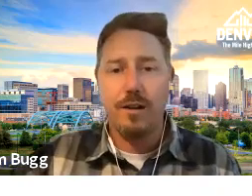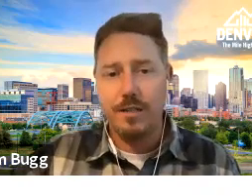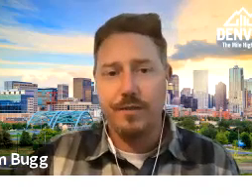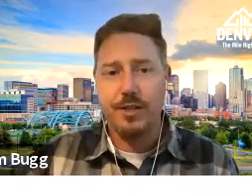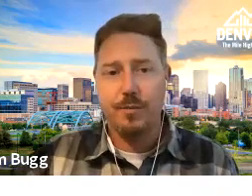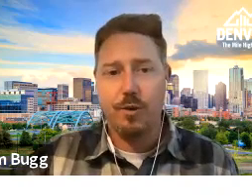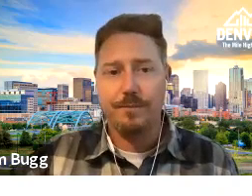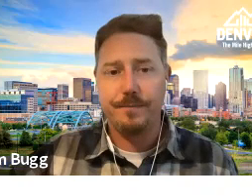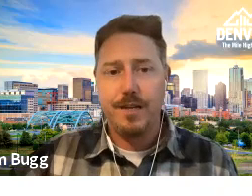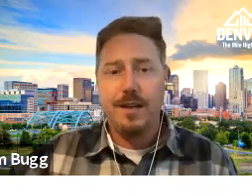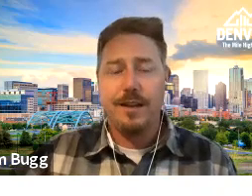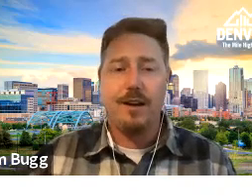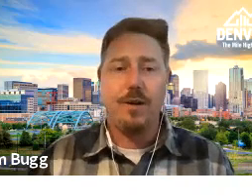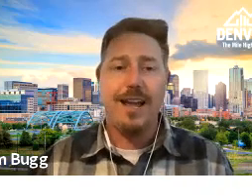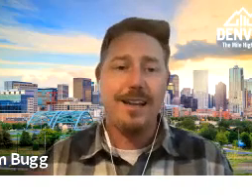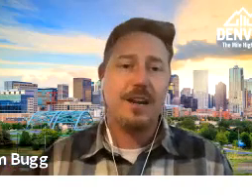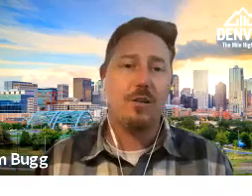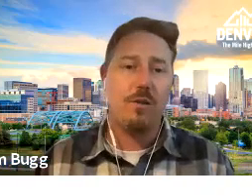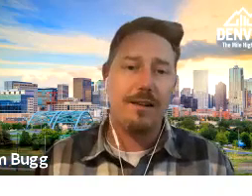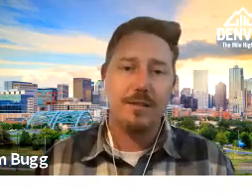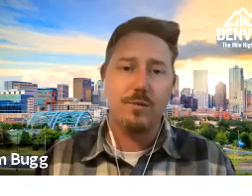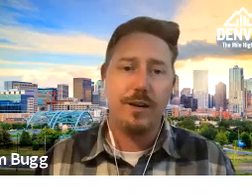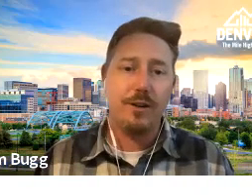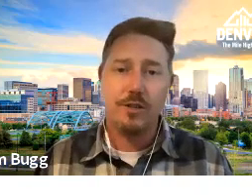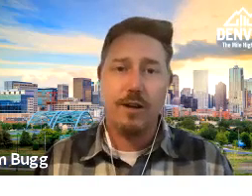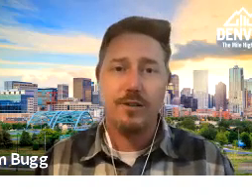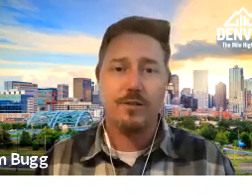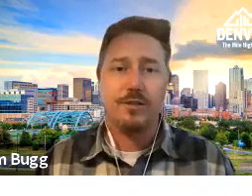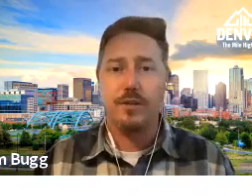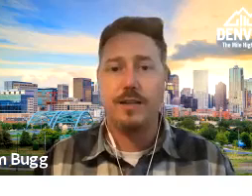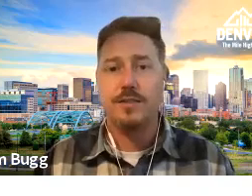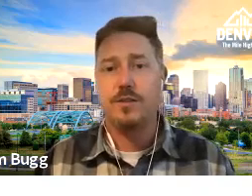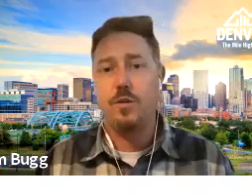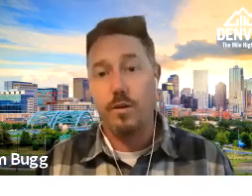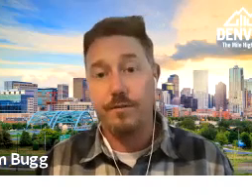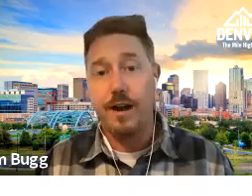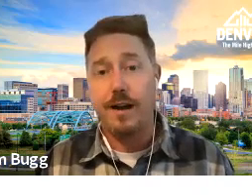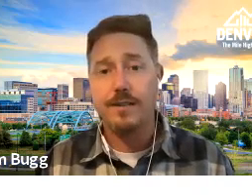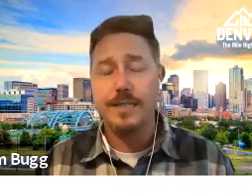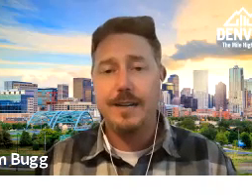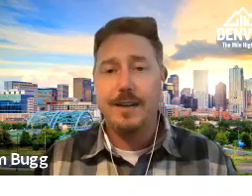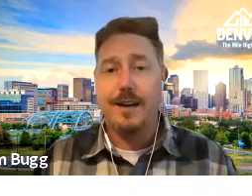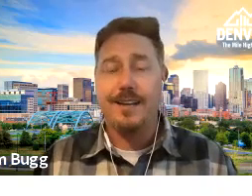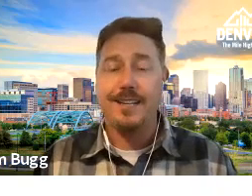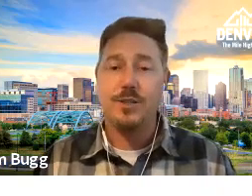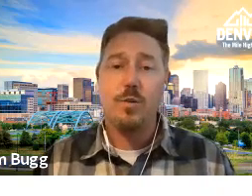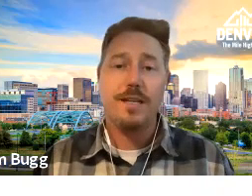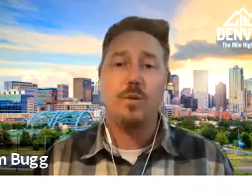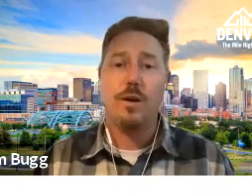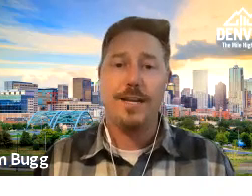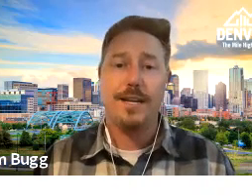Water Conservation Board. Now, as Coloradans, we are no stranger to floods or fire.